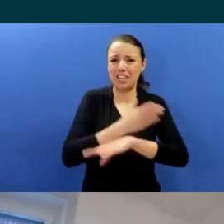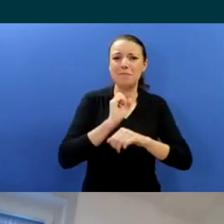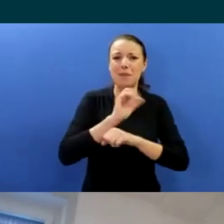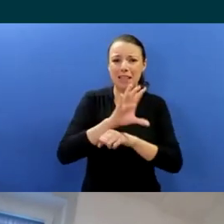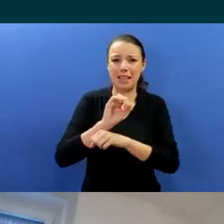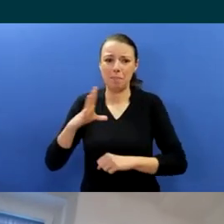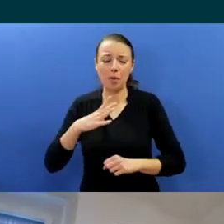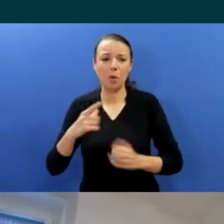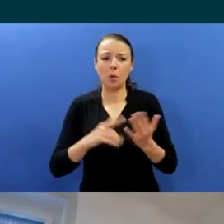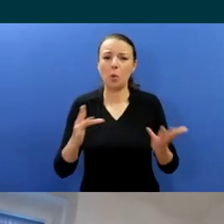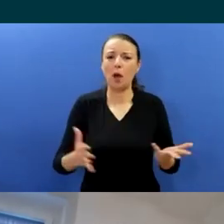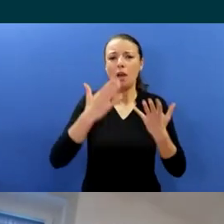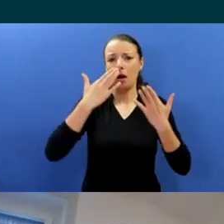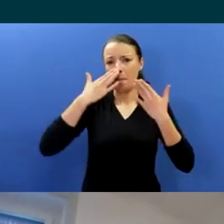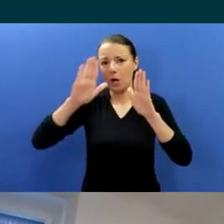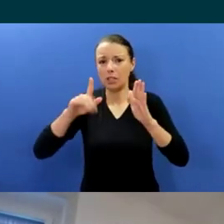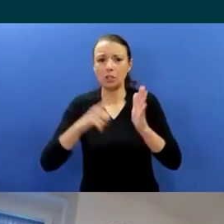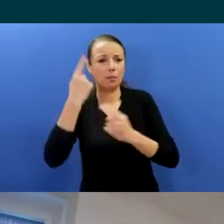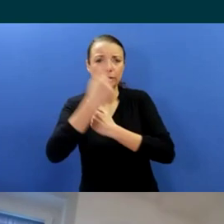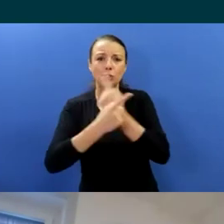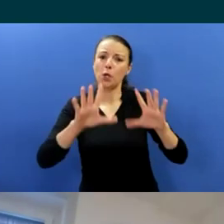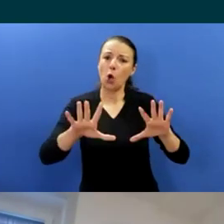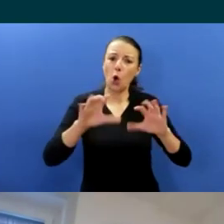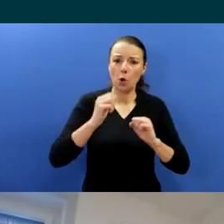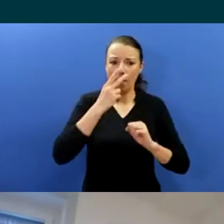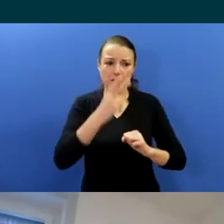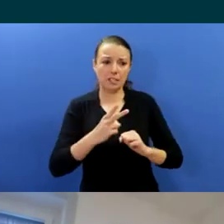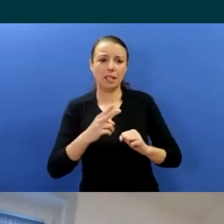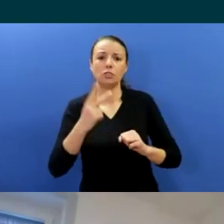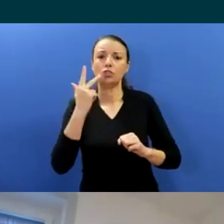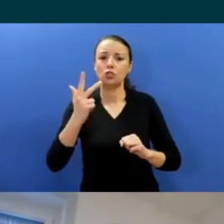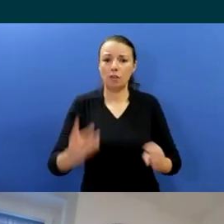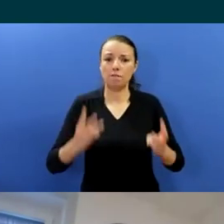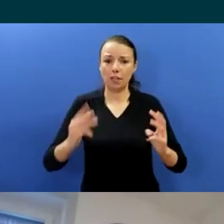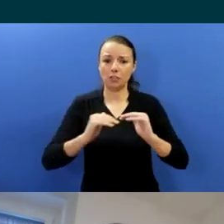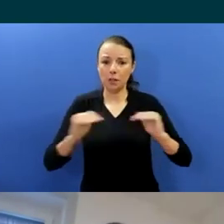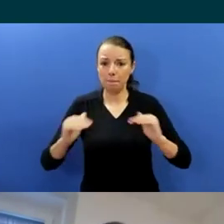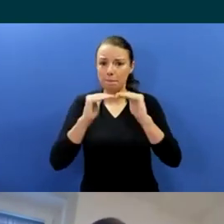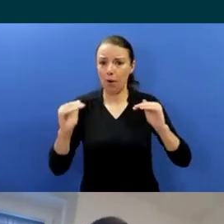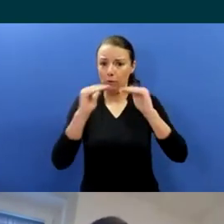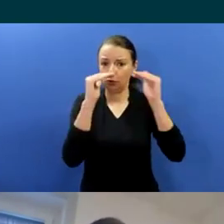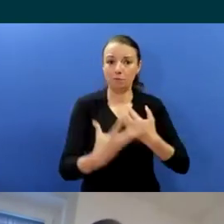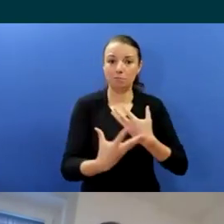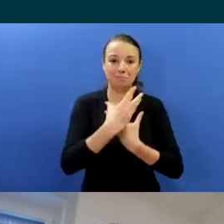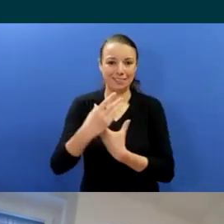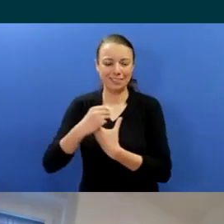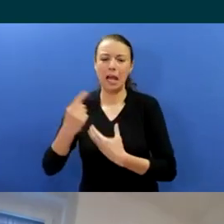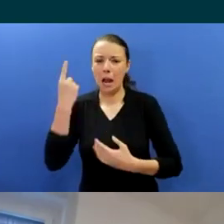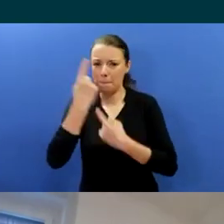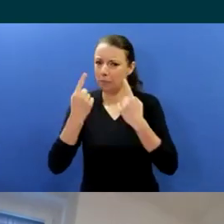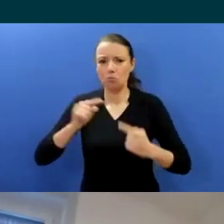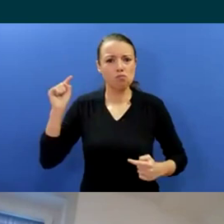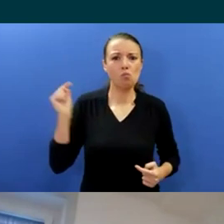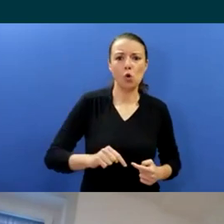the 3 most important levels of participation that in my opinion have to be mentioned.